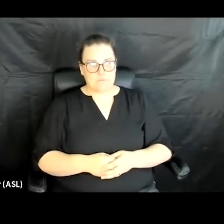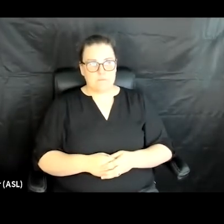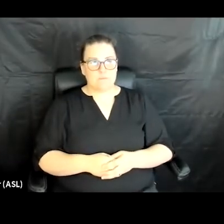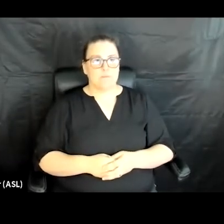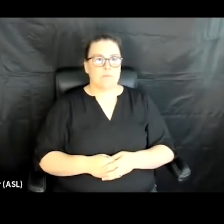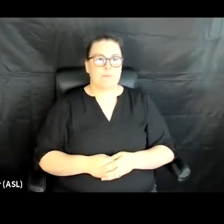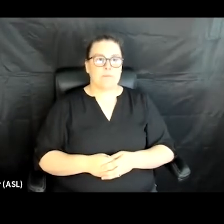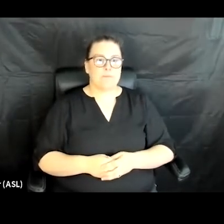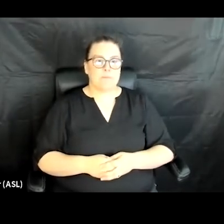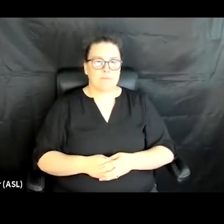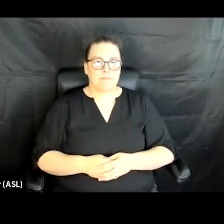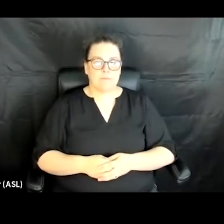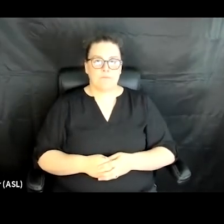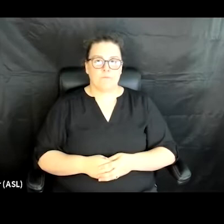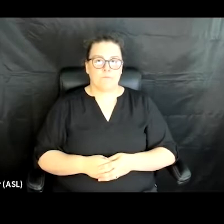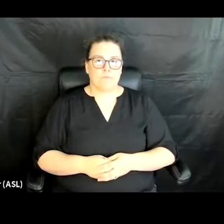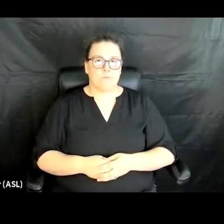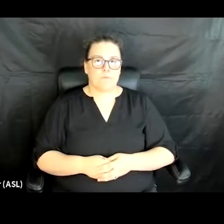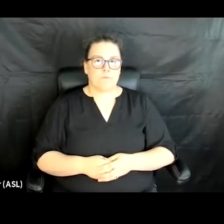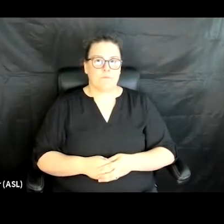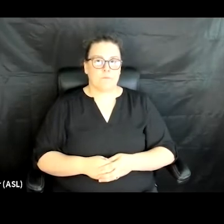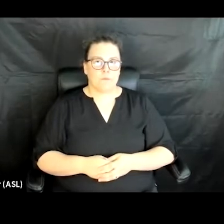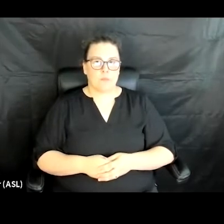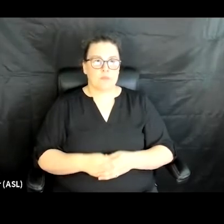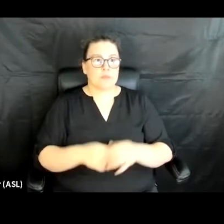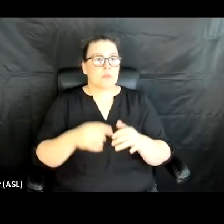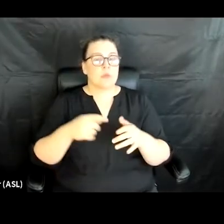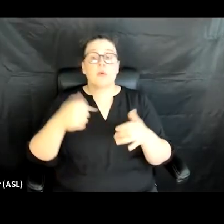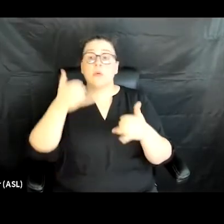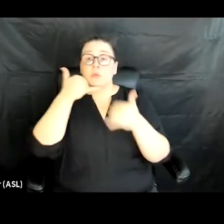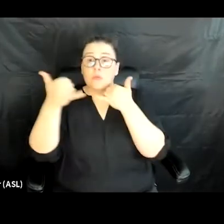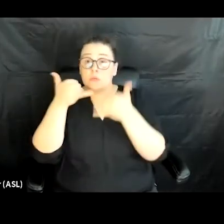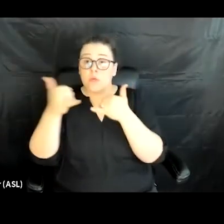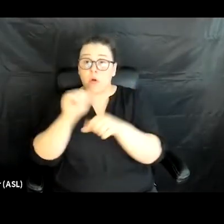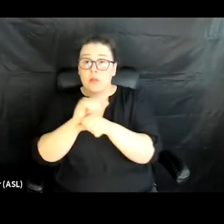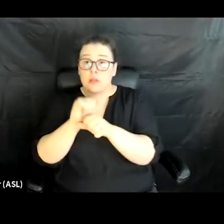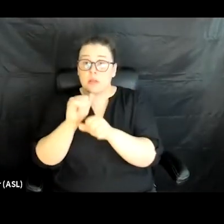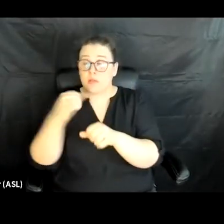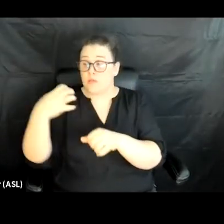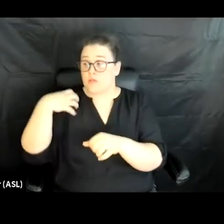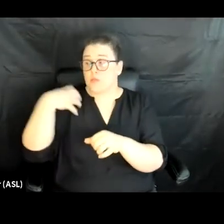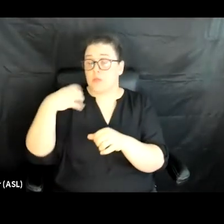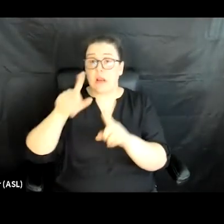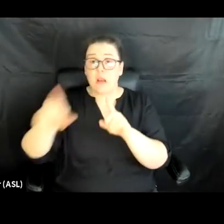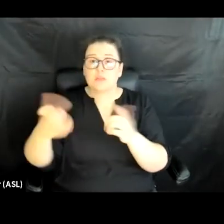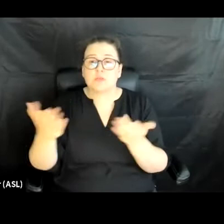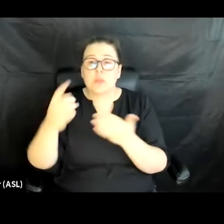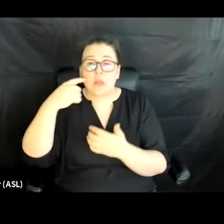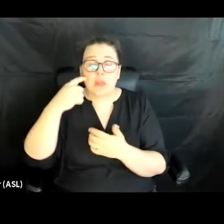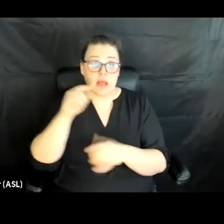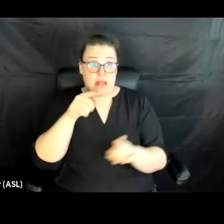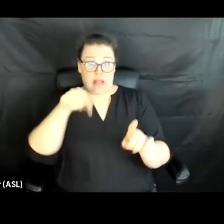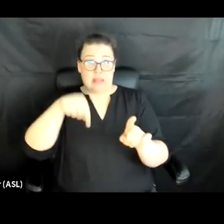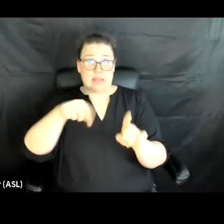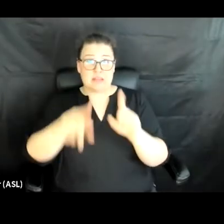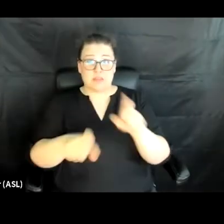So in our employer survey, we just get on the phone and call employers and then ask them what they're thinking. So this was from last year. One of the questions we